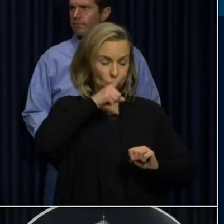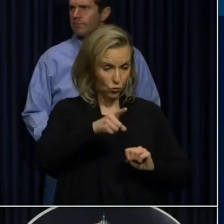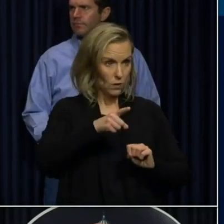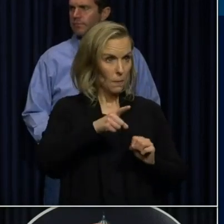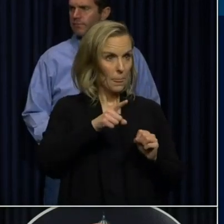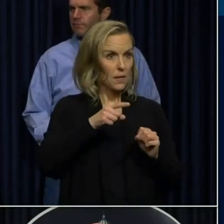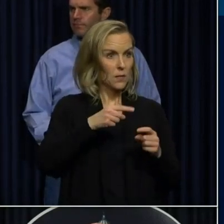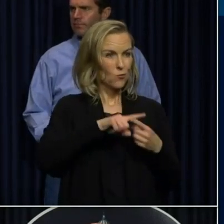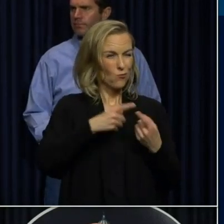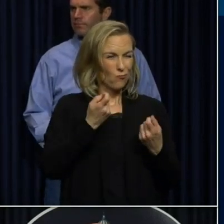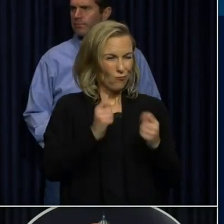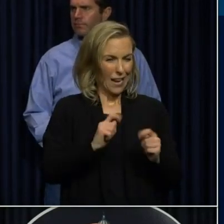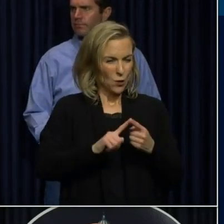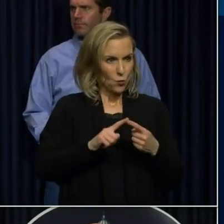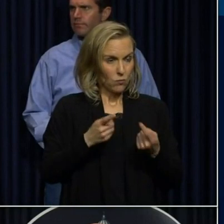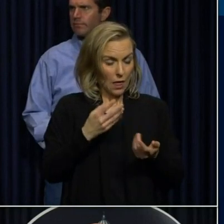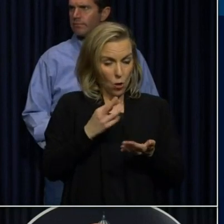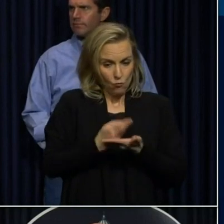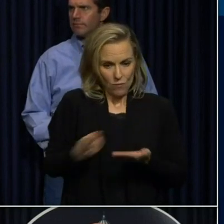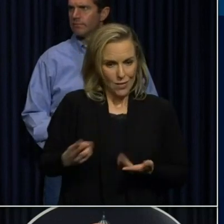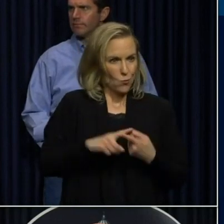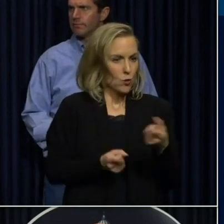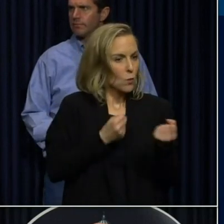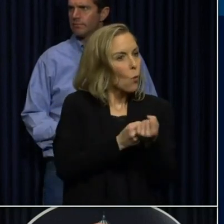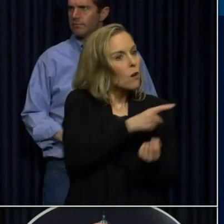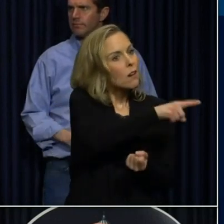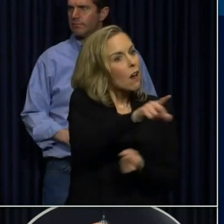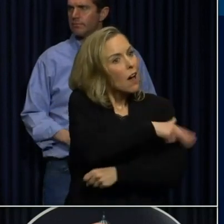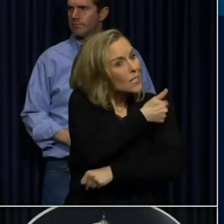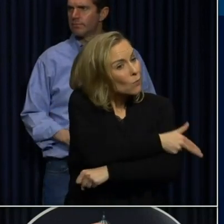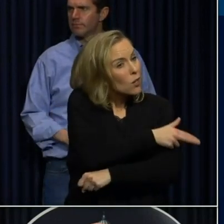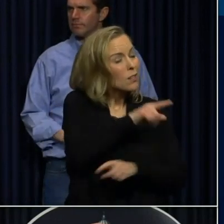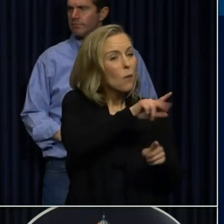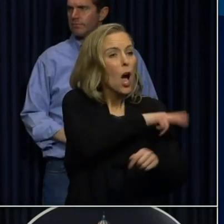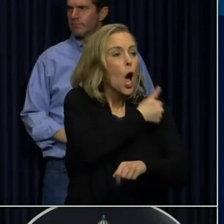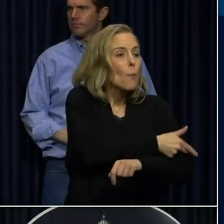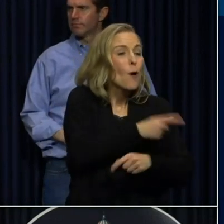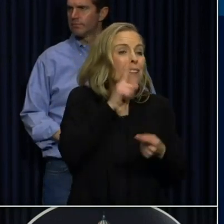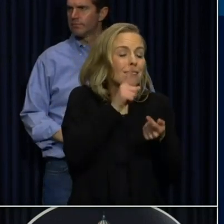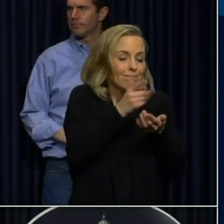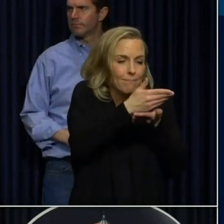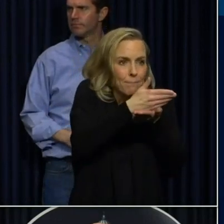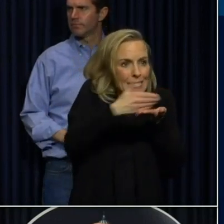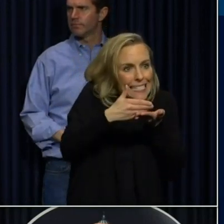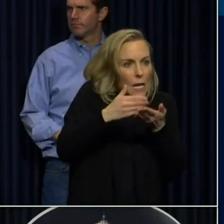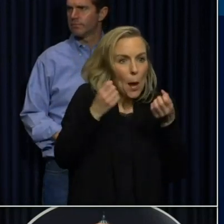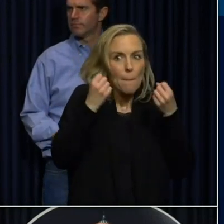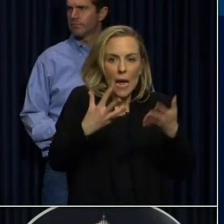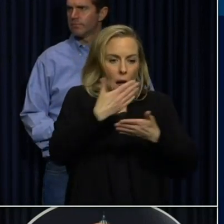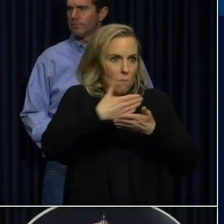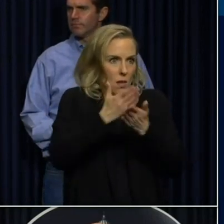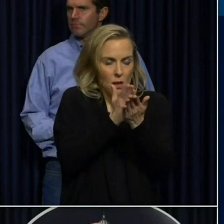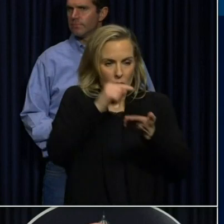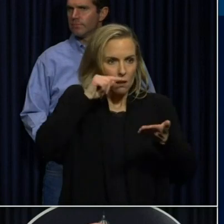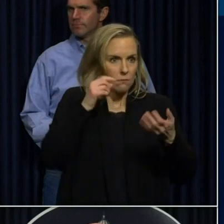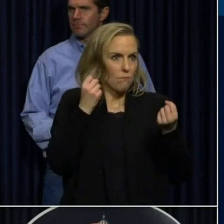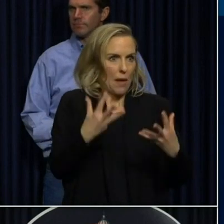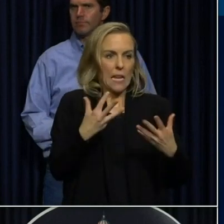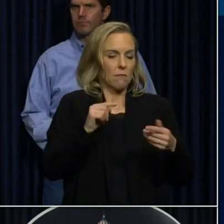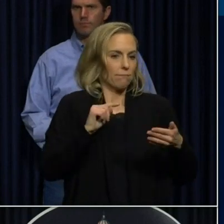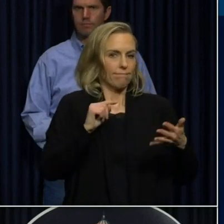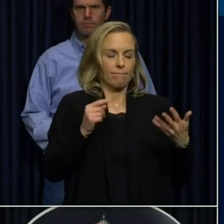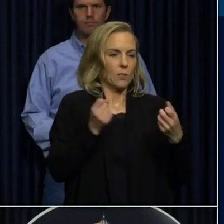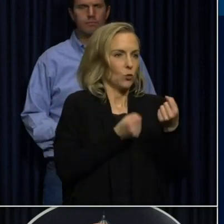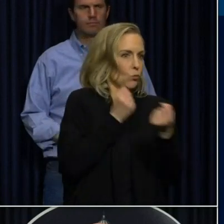getting resources to help support the hospitals. But the hospitals are just one piece of this. We also have nursing homes that we're trying to help